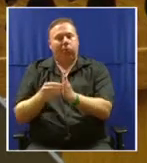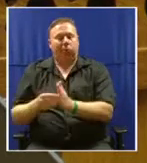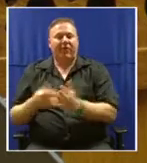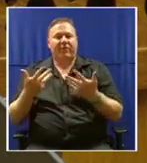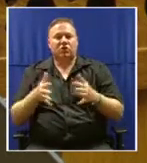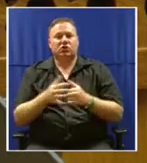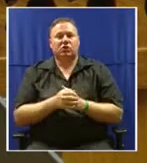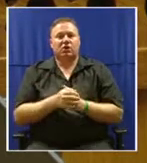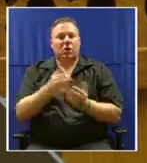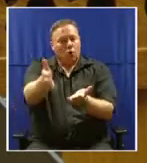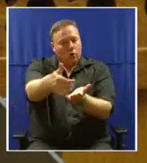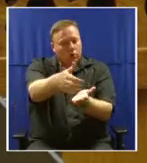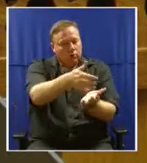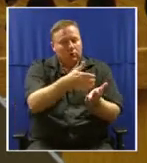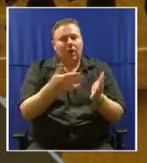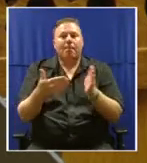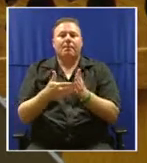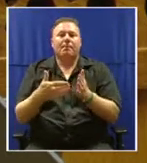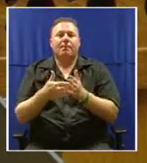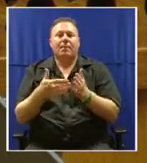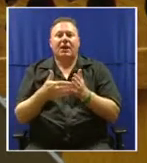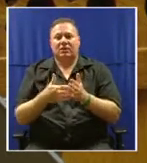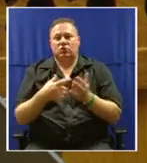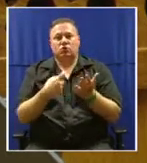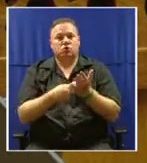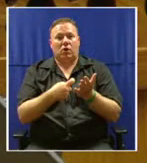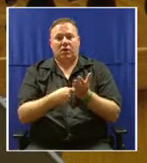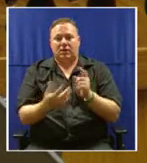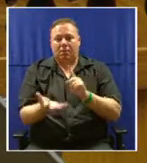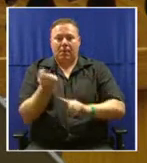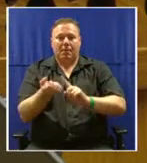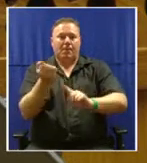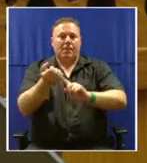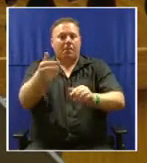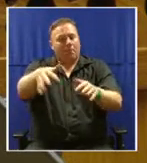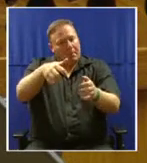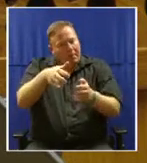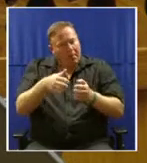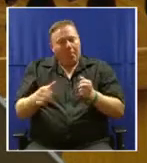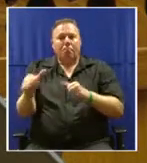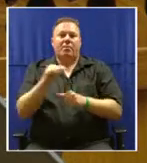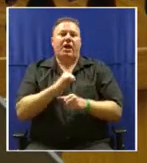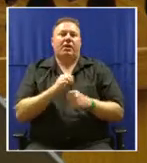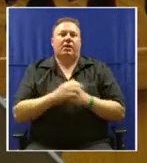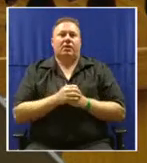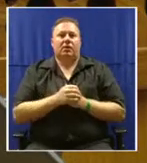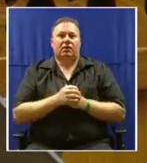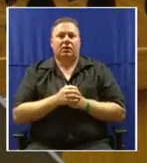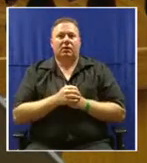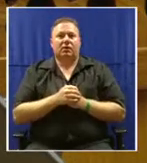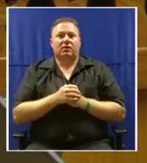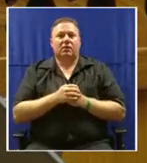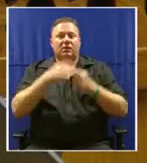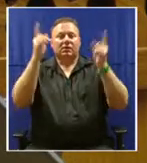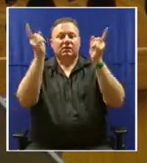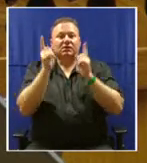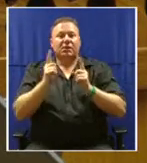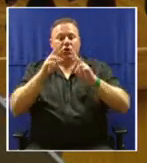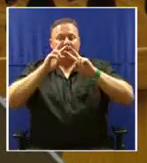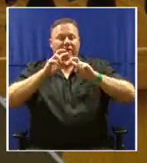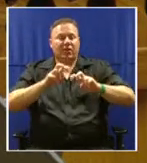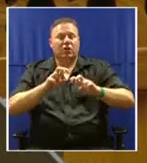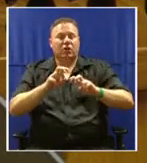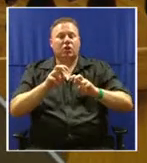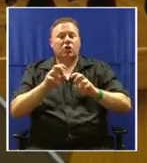recovered millions of rands in public funds. The Special Investigating Unit was authorized